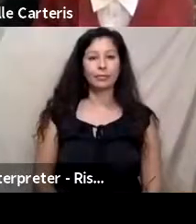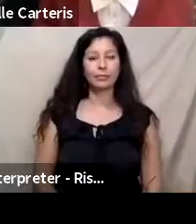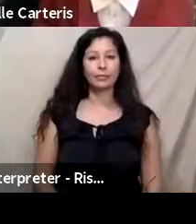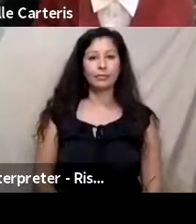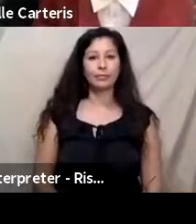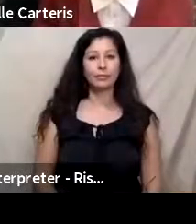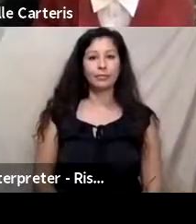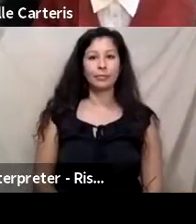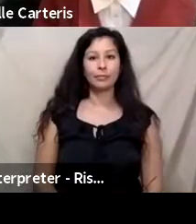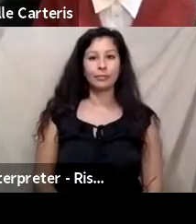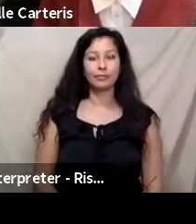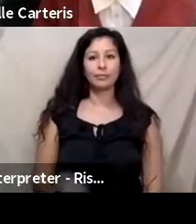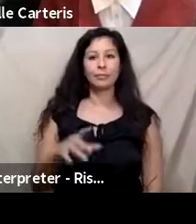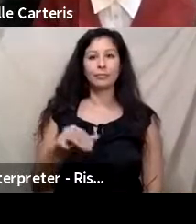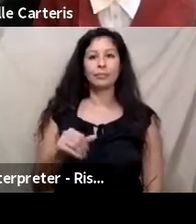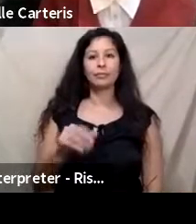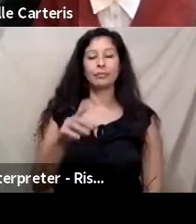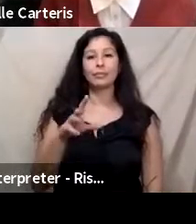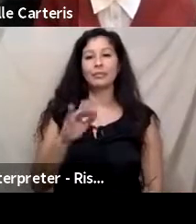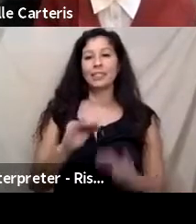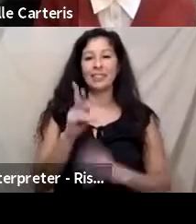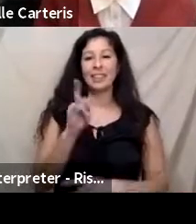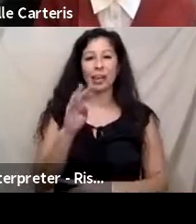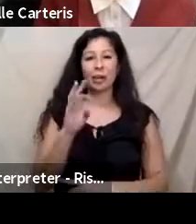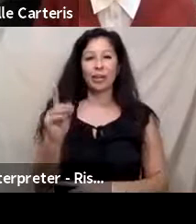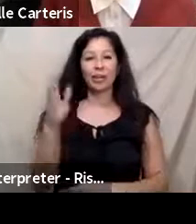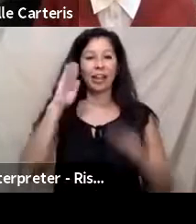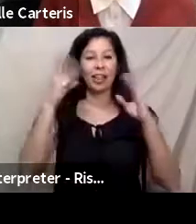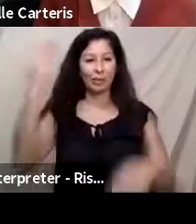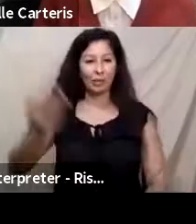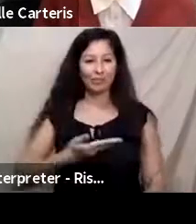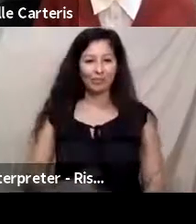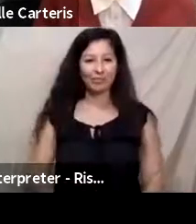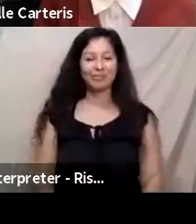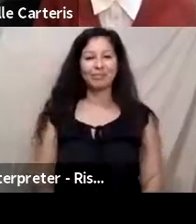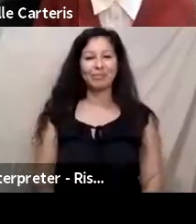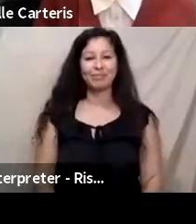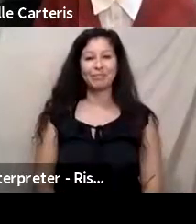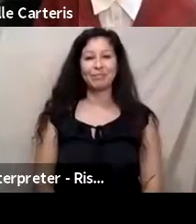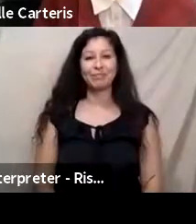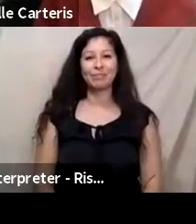Now, Don DeLanna Gay, Deanne, Carol Tune, Studi Kaywood. Hello and welcome.